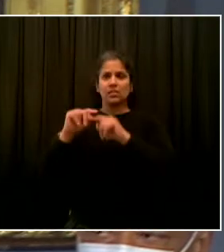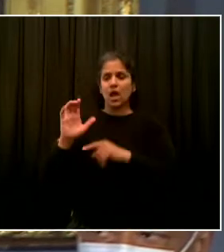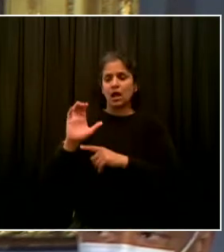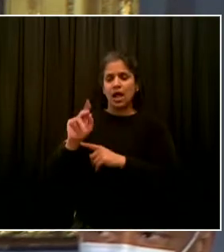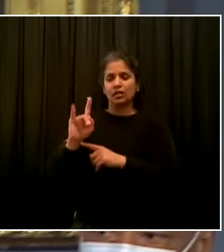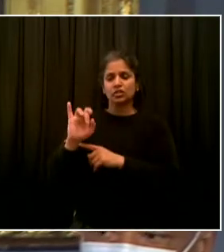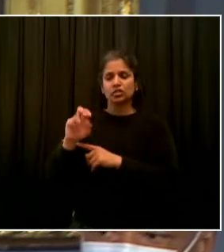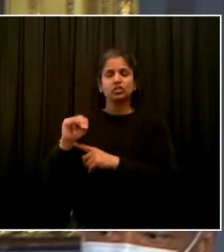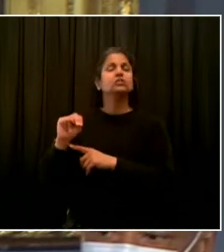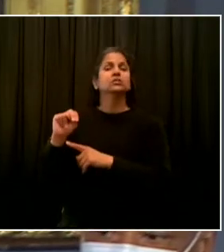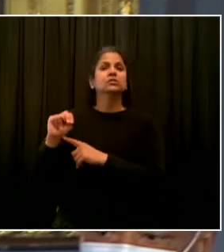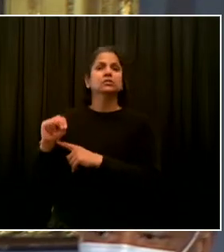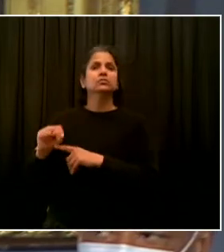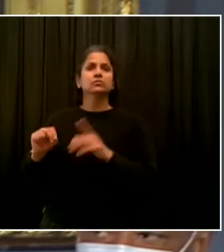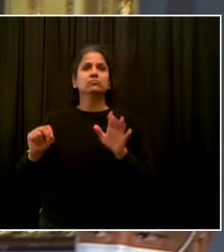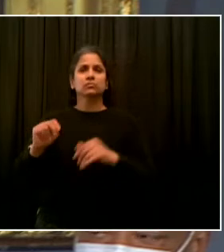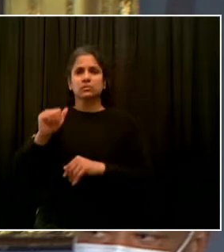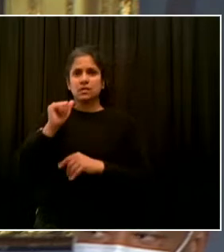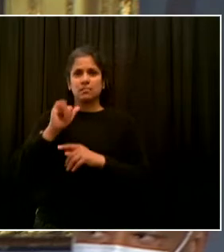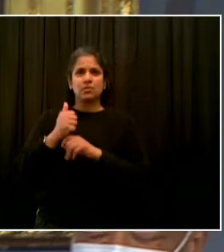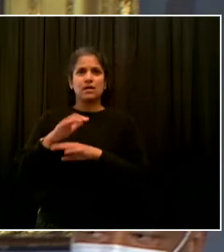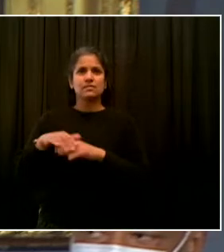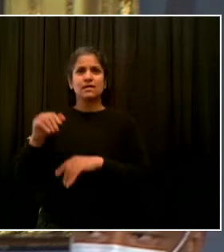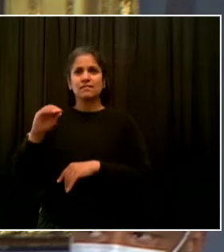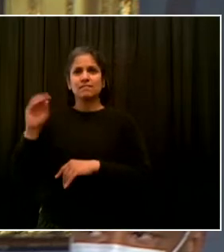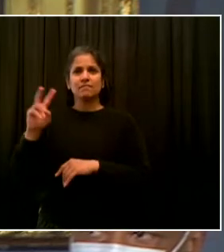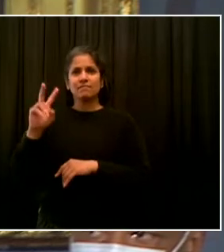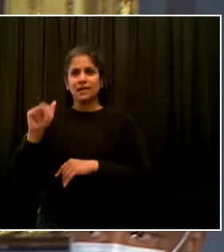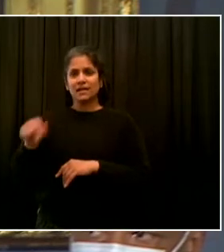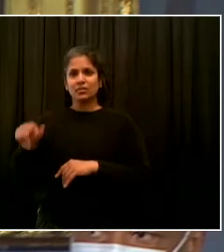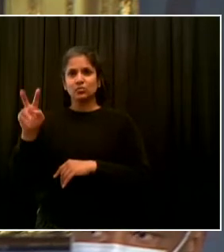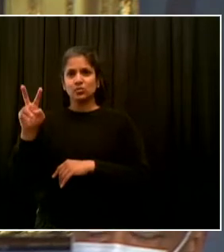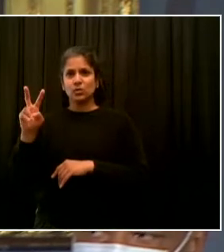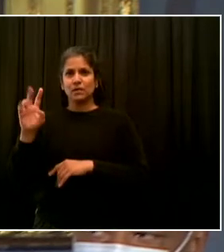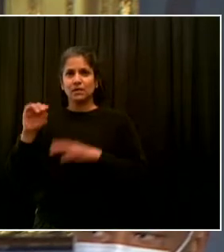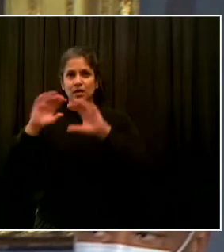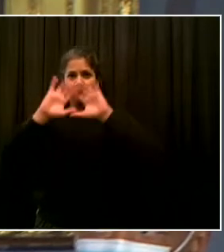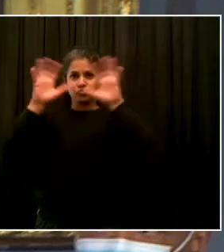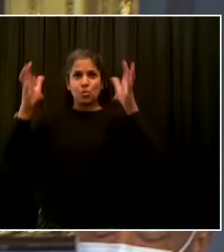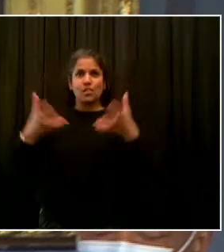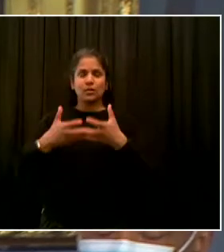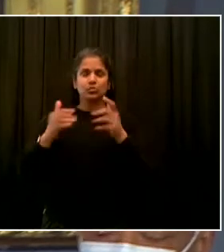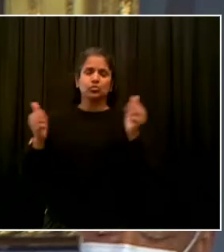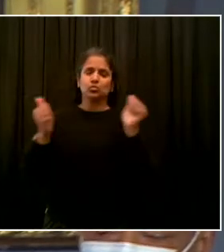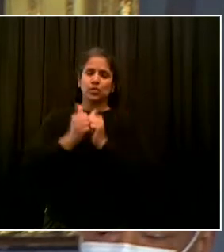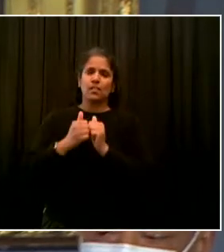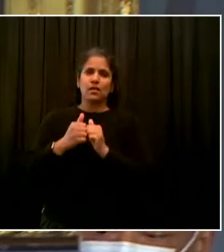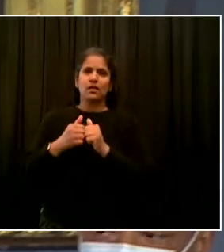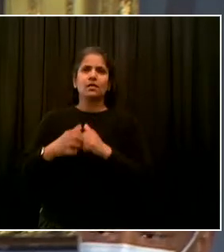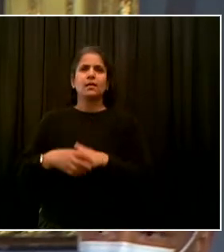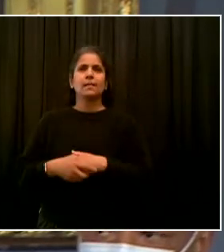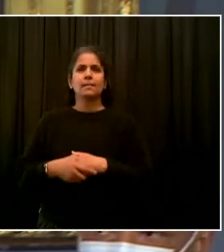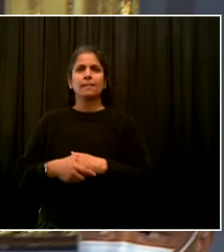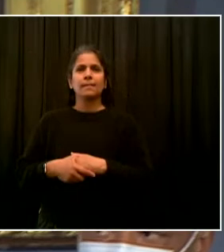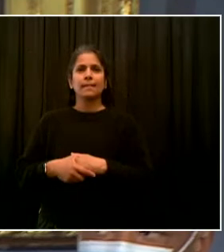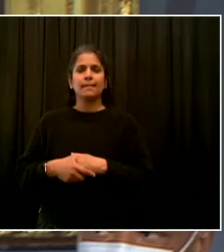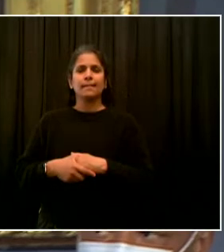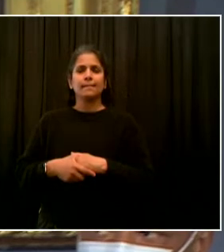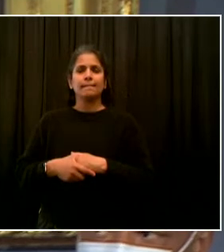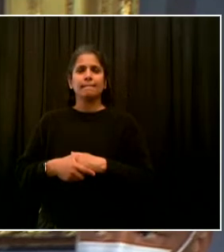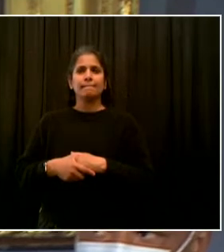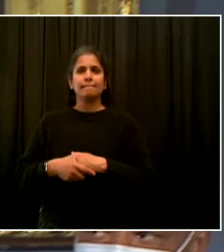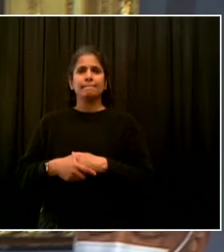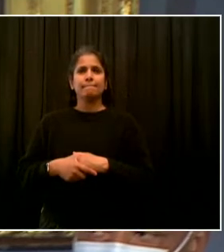percentage of BA.2. We're looking at the overall cases and, of course, hospitalizations and bed occupancy, which are